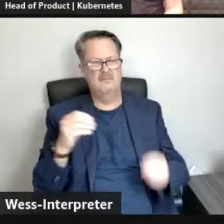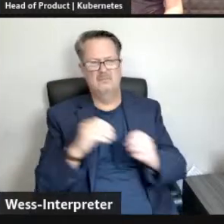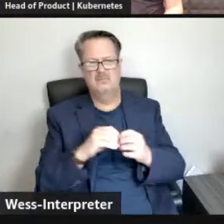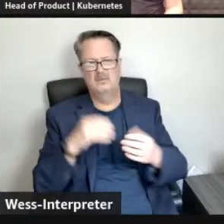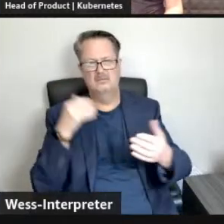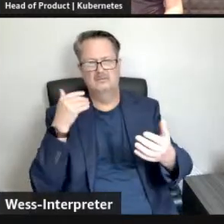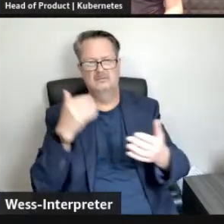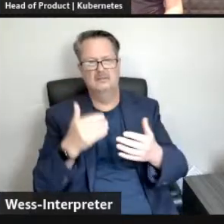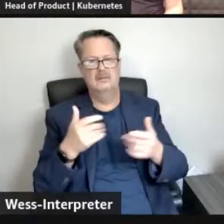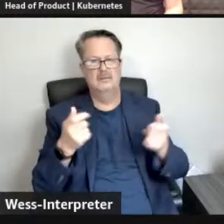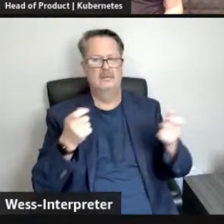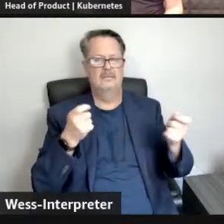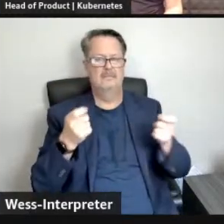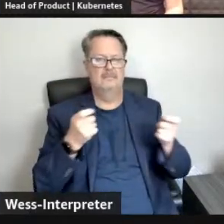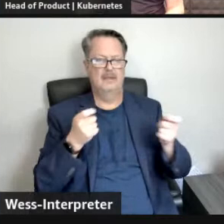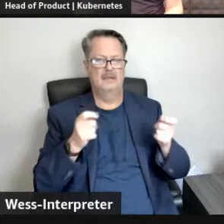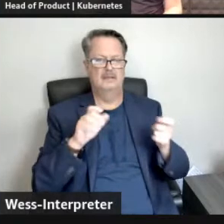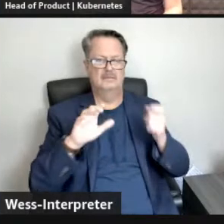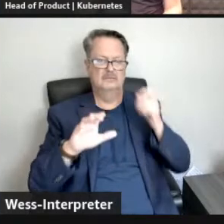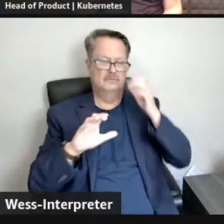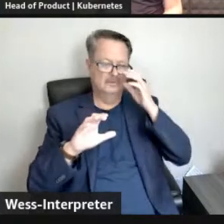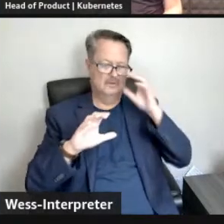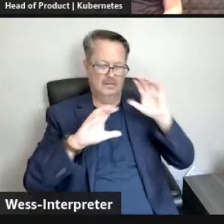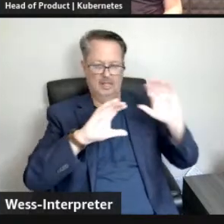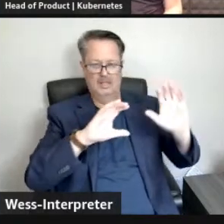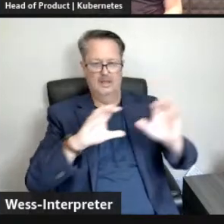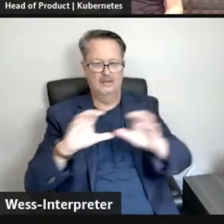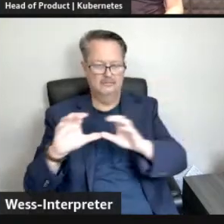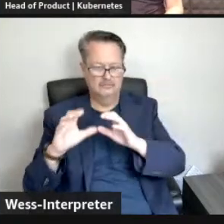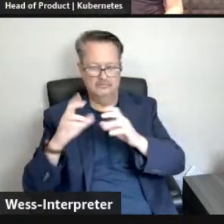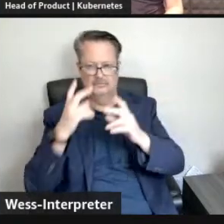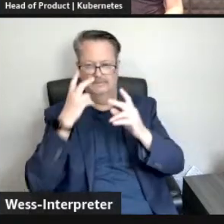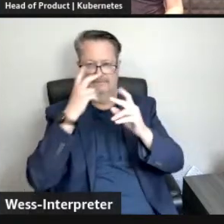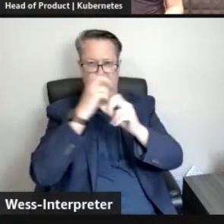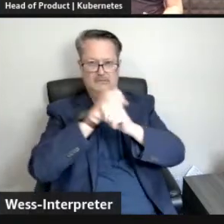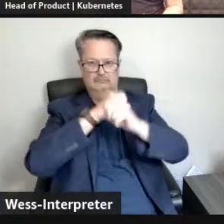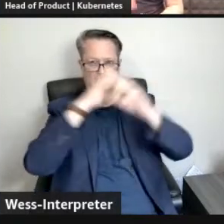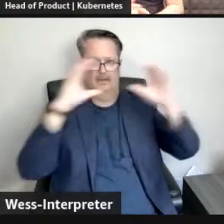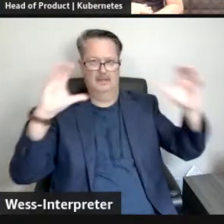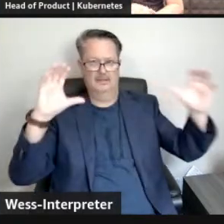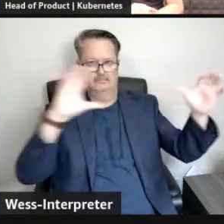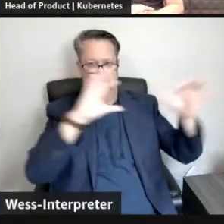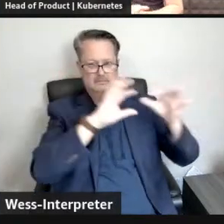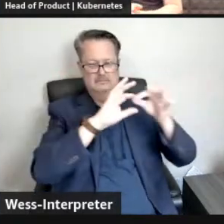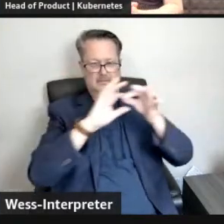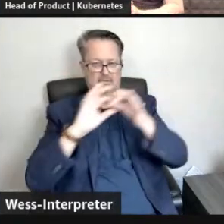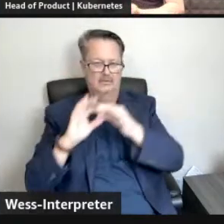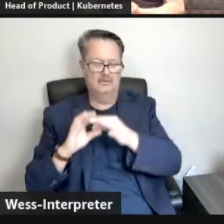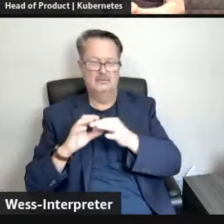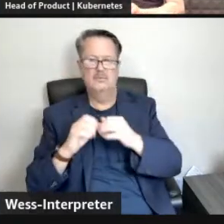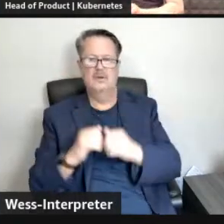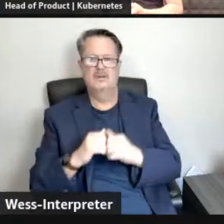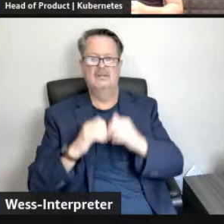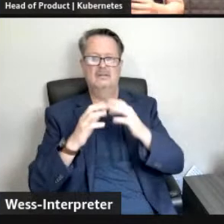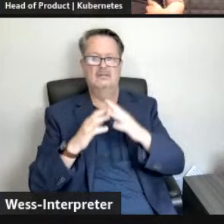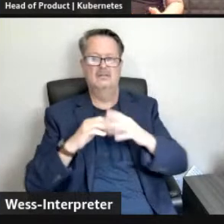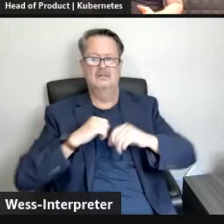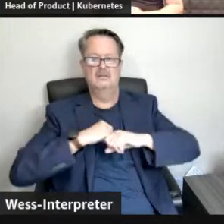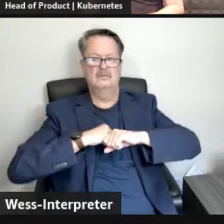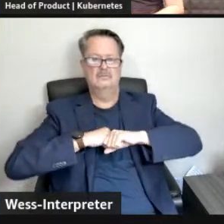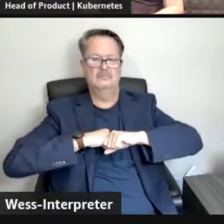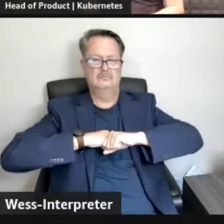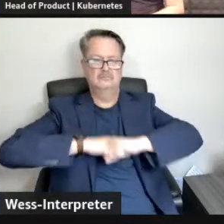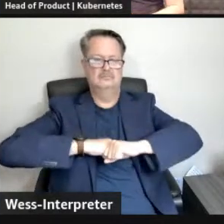managing your clusters and being able to visualize them together, you also want to be able to implement really strong security across all